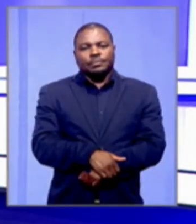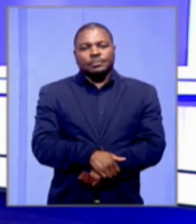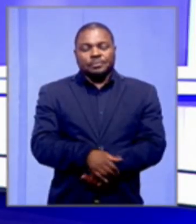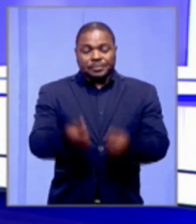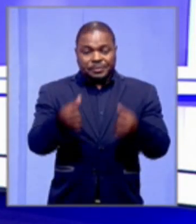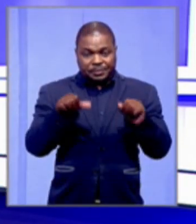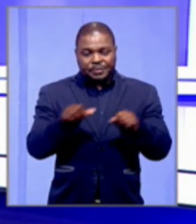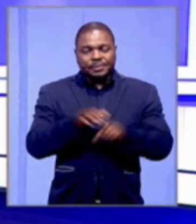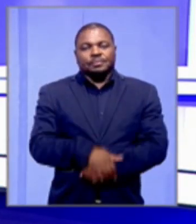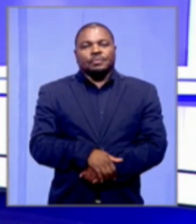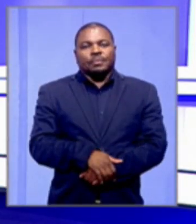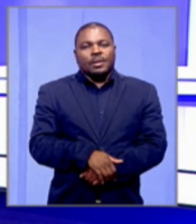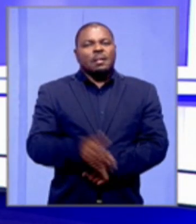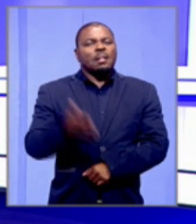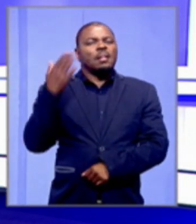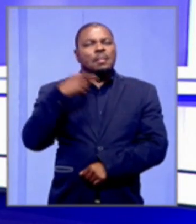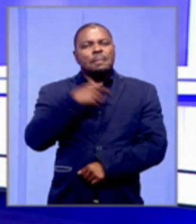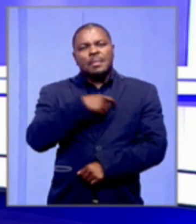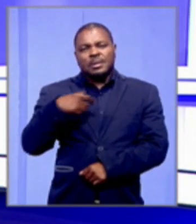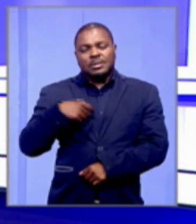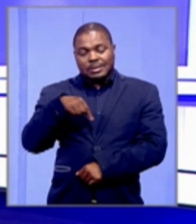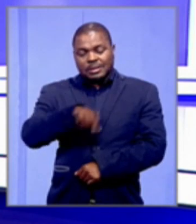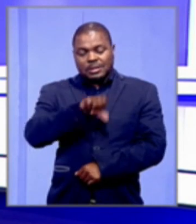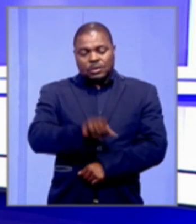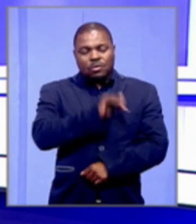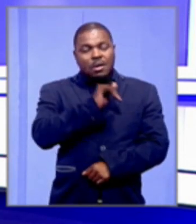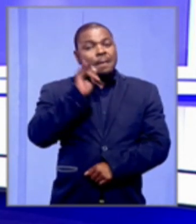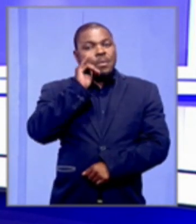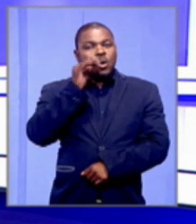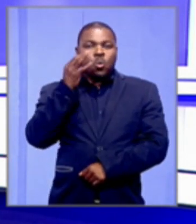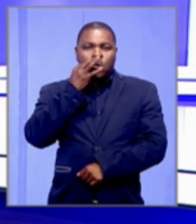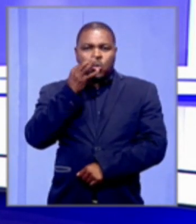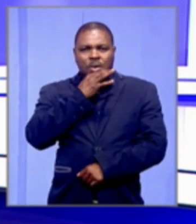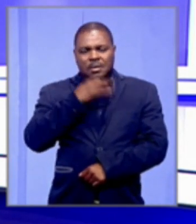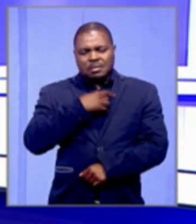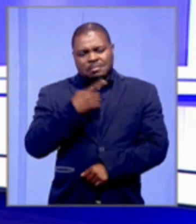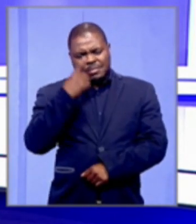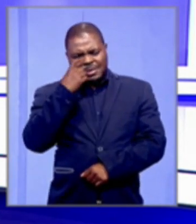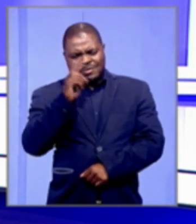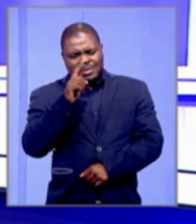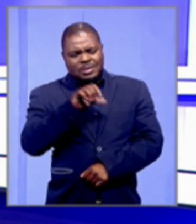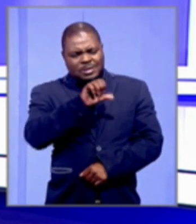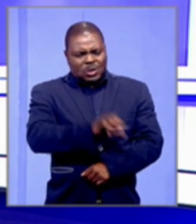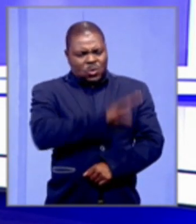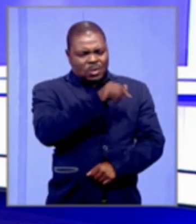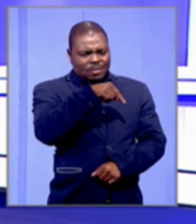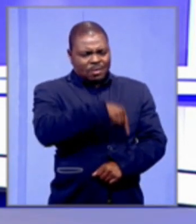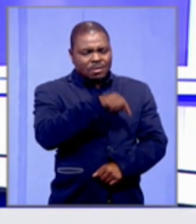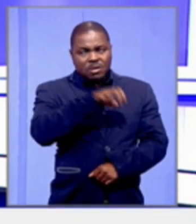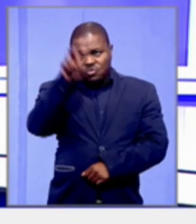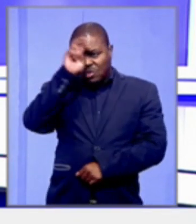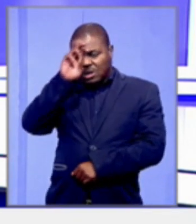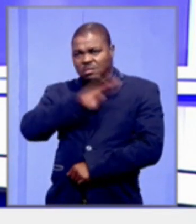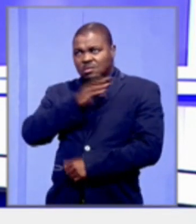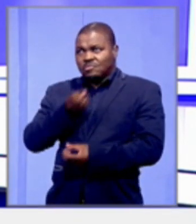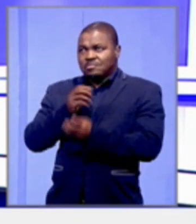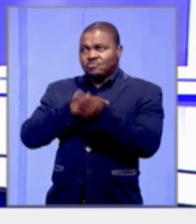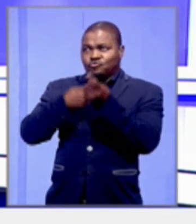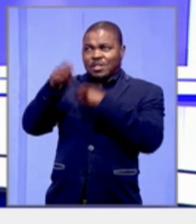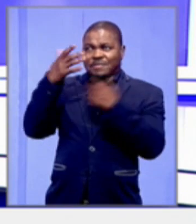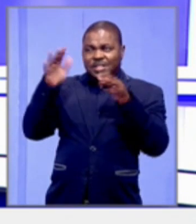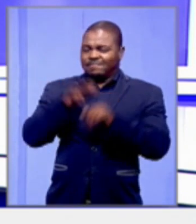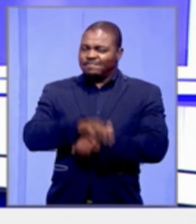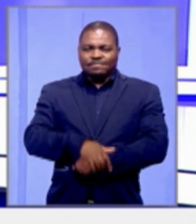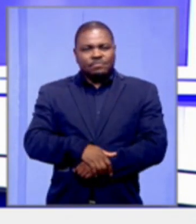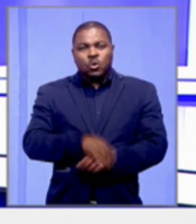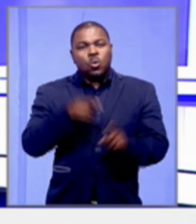2063. Re sa le mo moporesidente wa pele ngwanaga Thabo Mbeki o re ga a dumele gore Afrika Borwa e rekišeditse Russia dibetša. O boletse se a